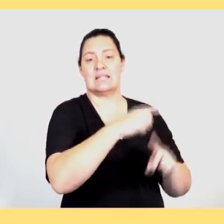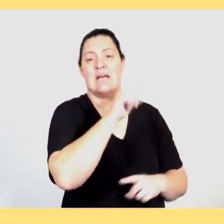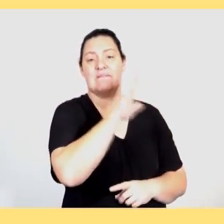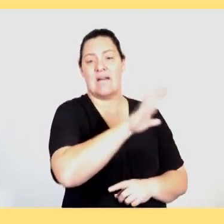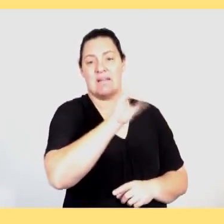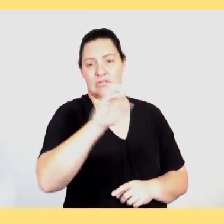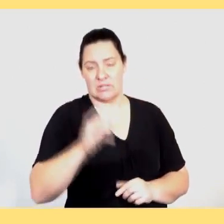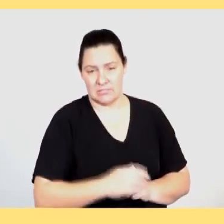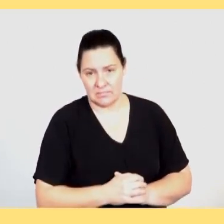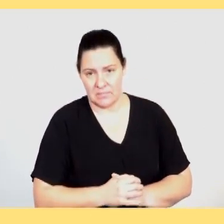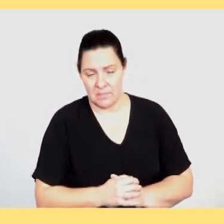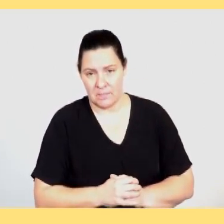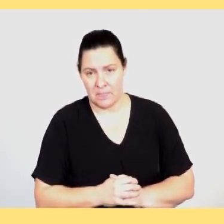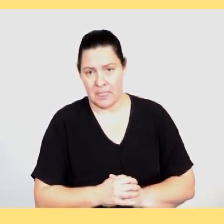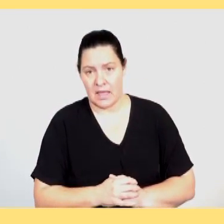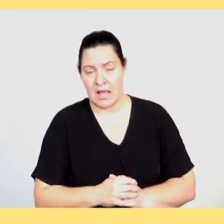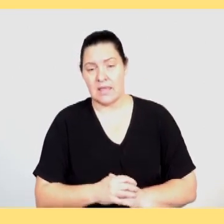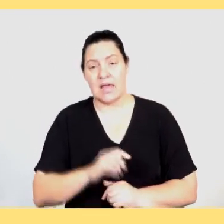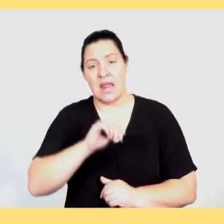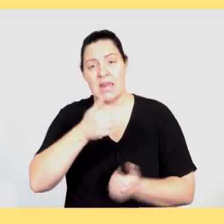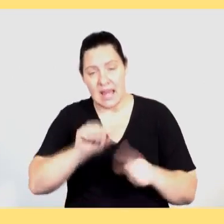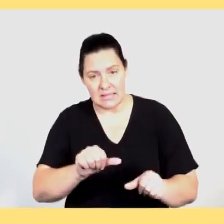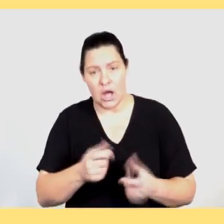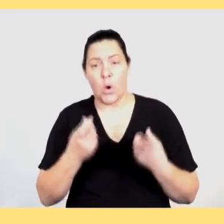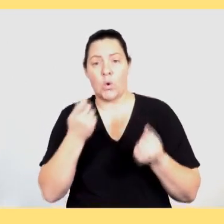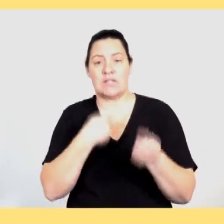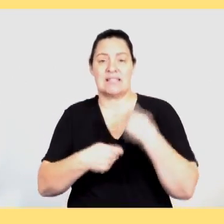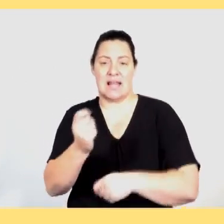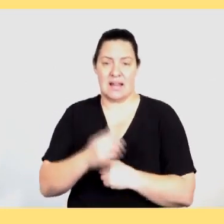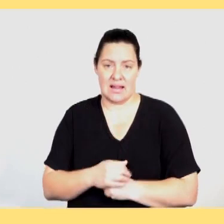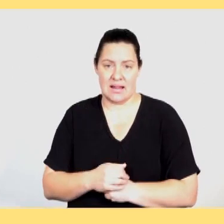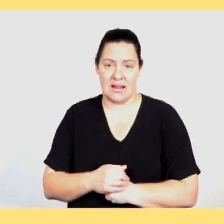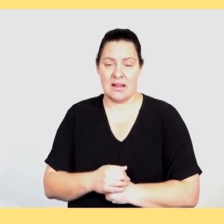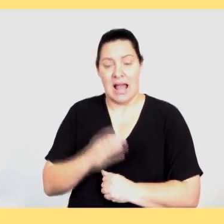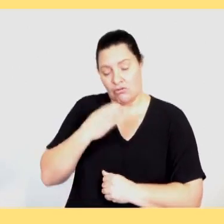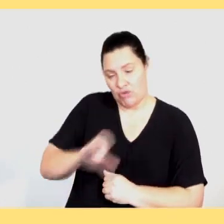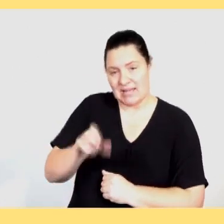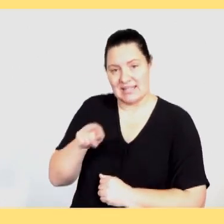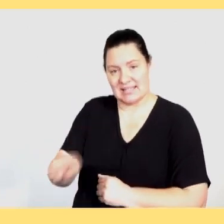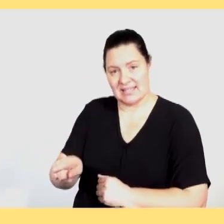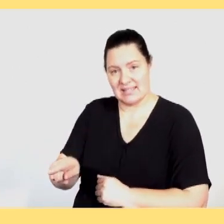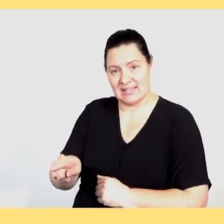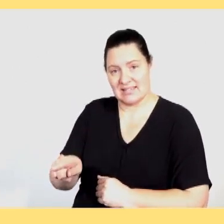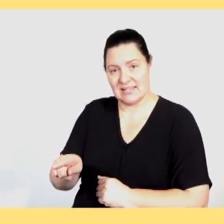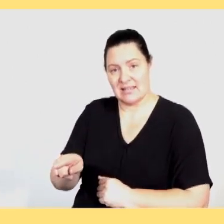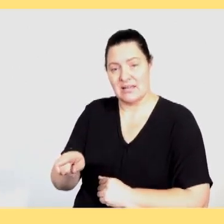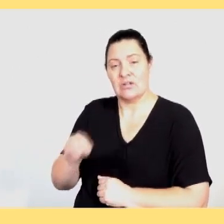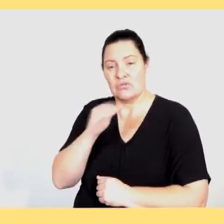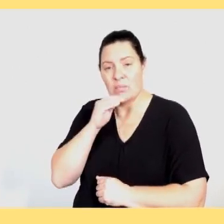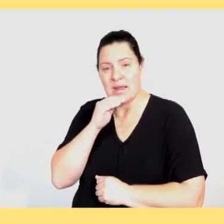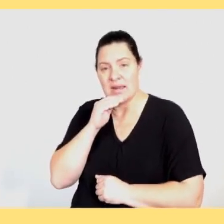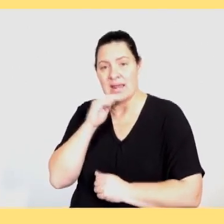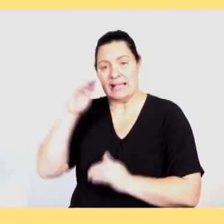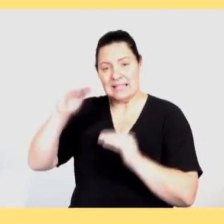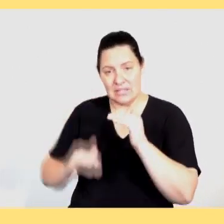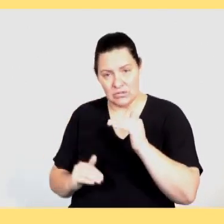plus 500. And then the next account is going to be cost of sales. And I'm crediting cost of sales. In other words, I